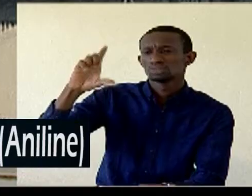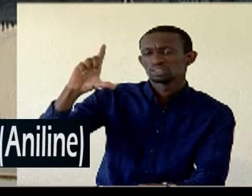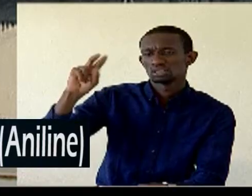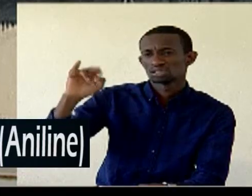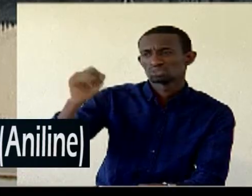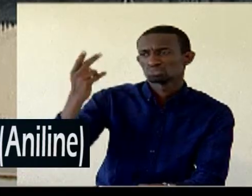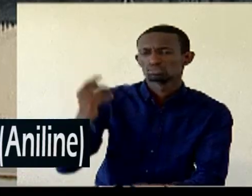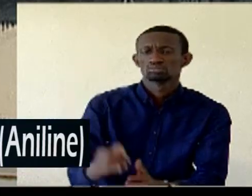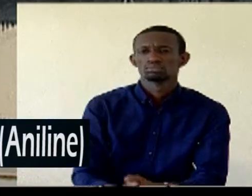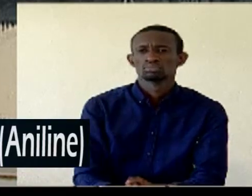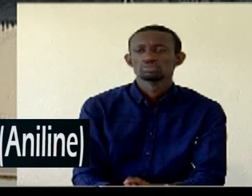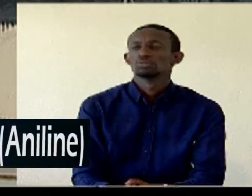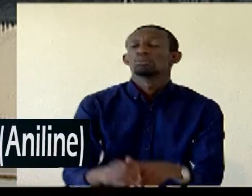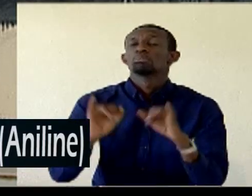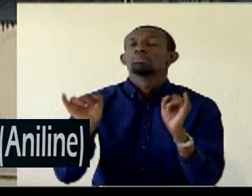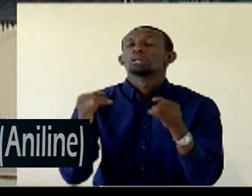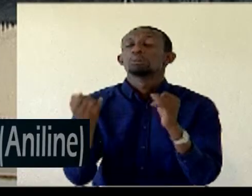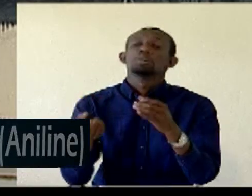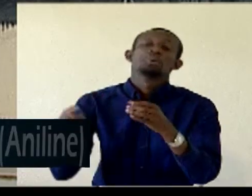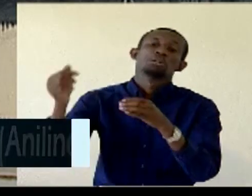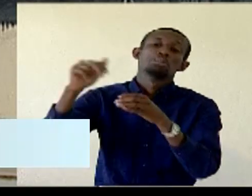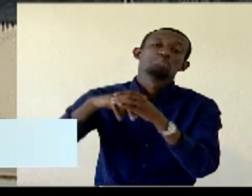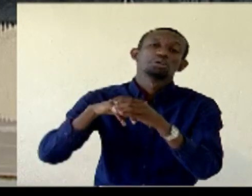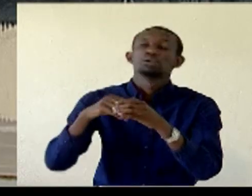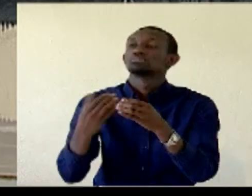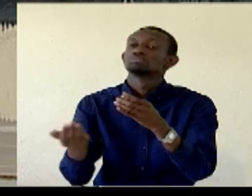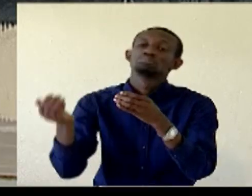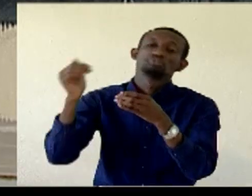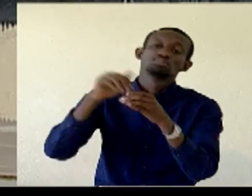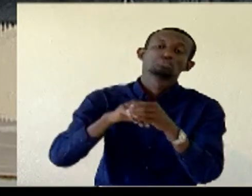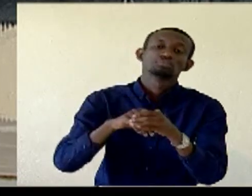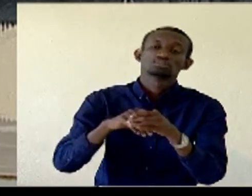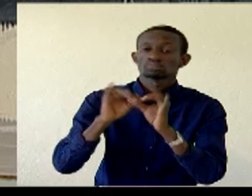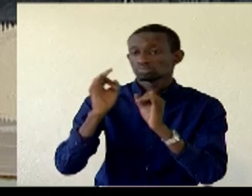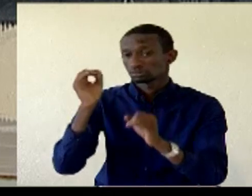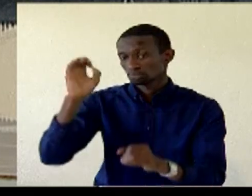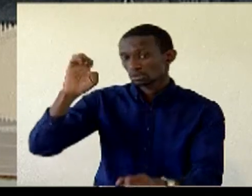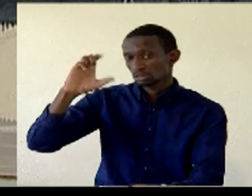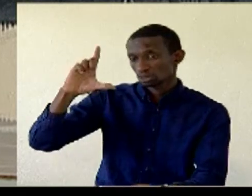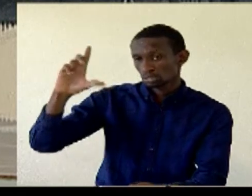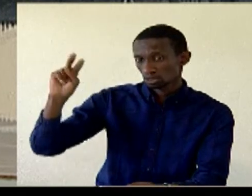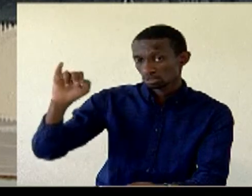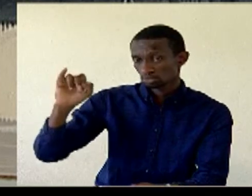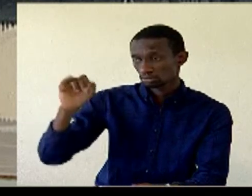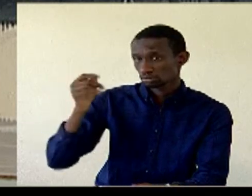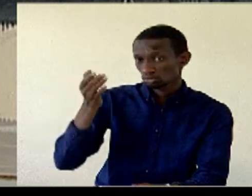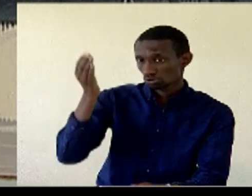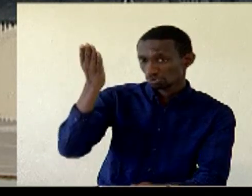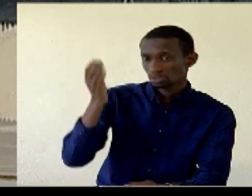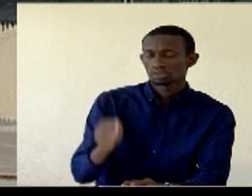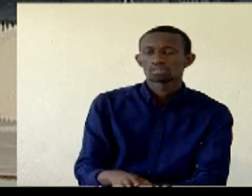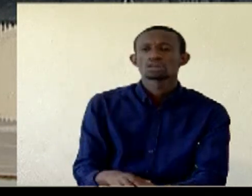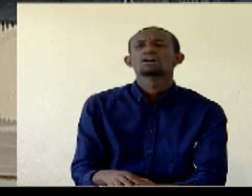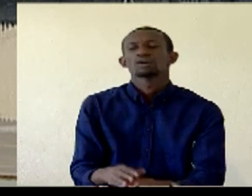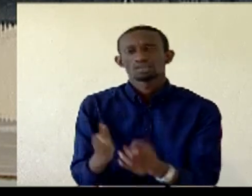tend also to move in, as the electrons over here now neutralize they also